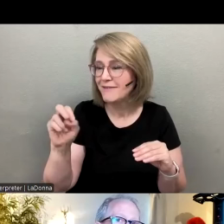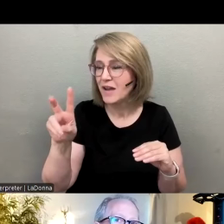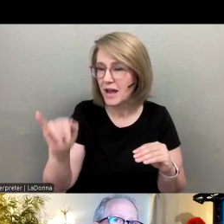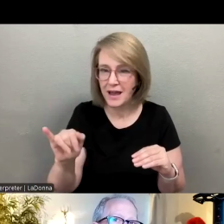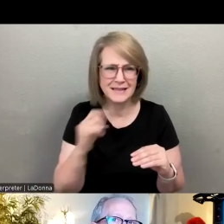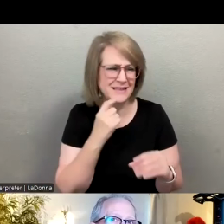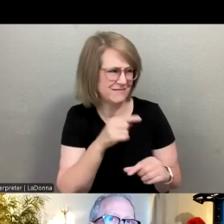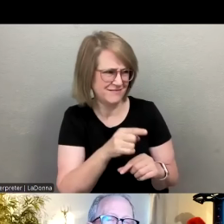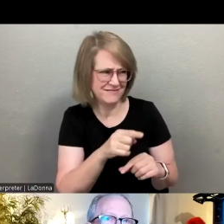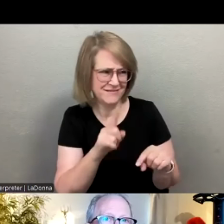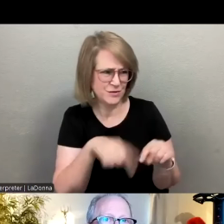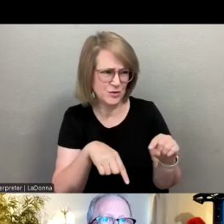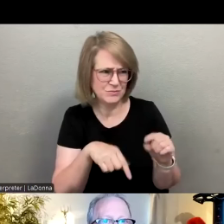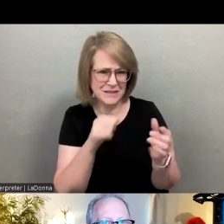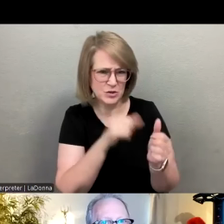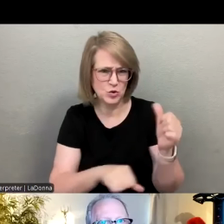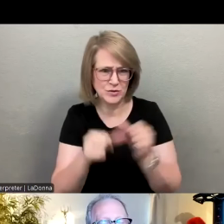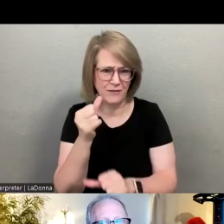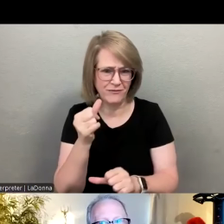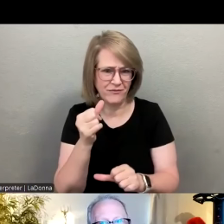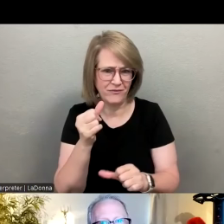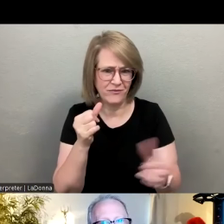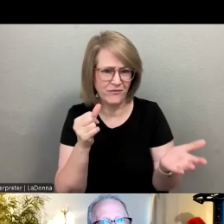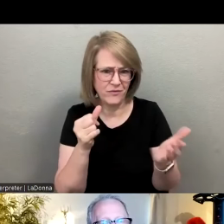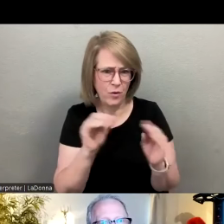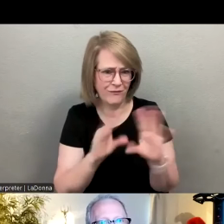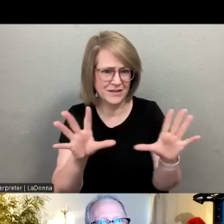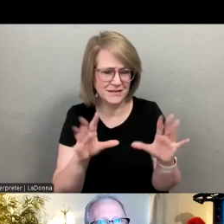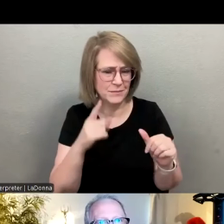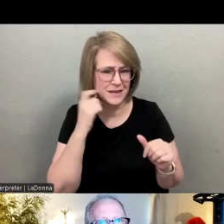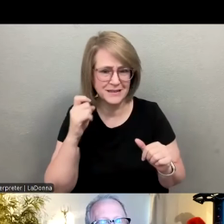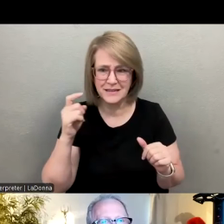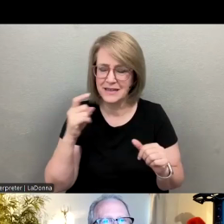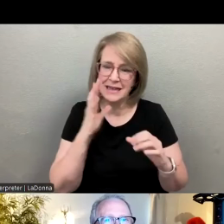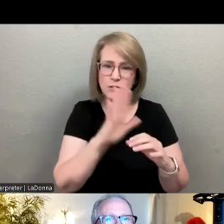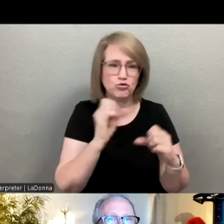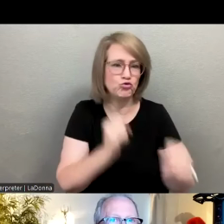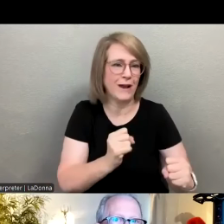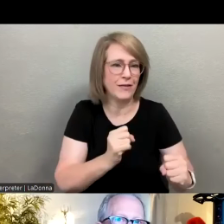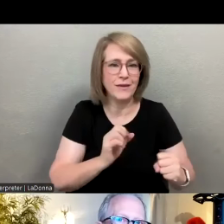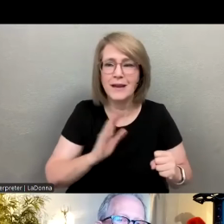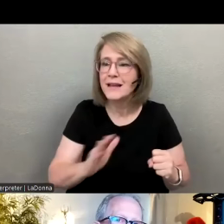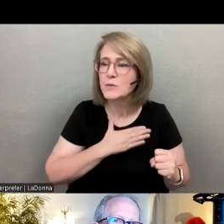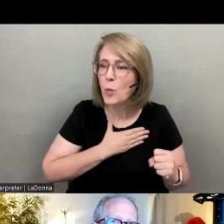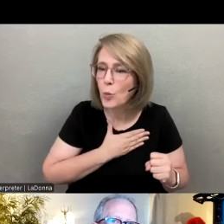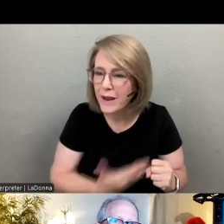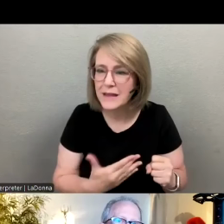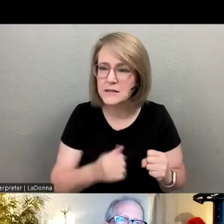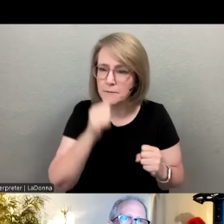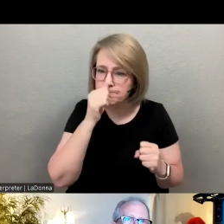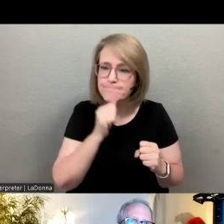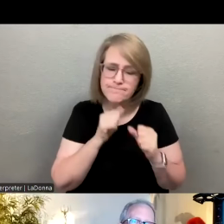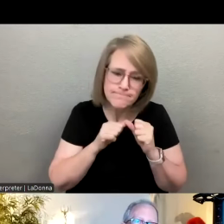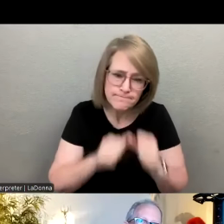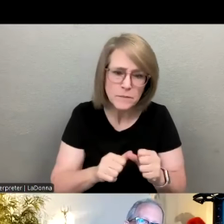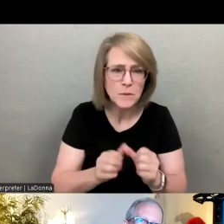a suicide because of the strength of Primo Levi and what he showed and his resilience in going